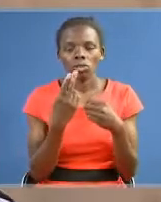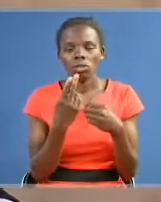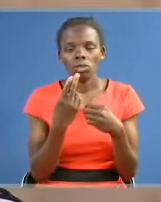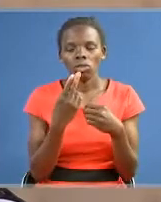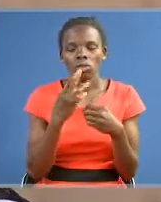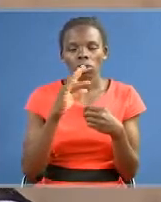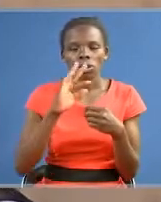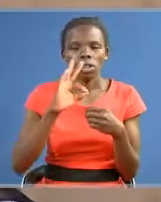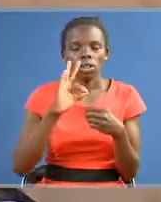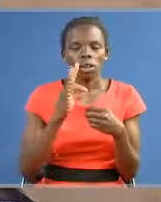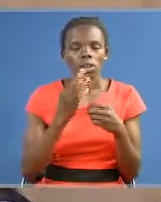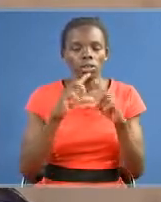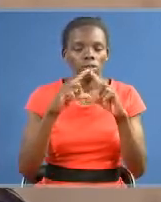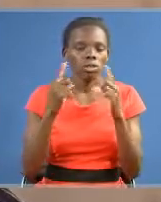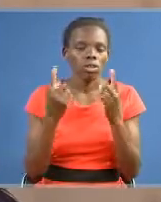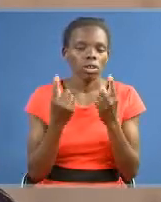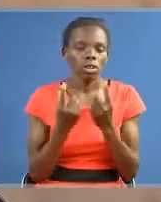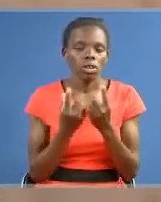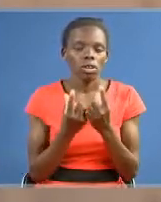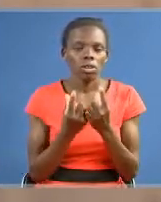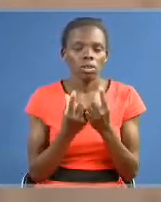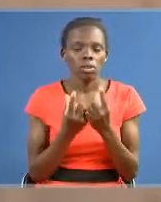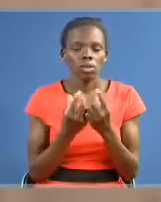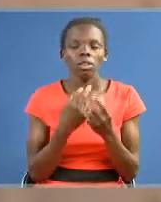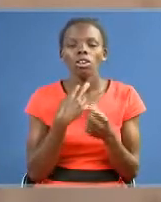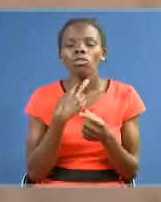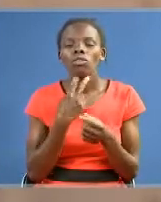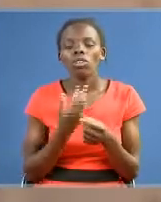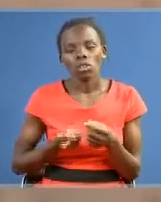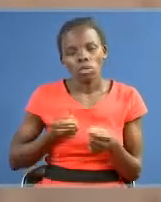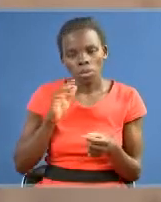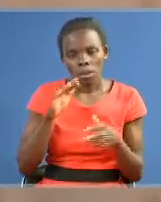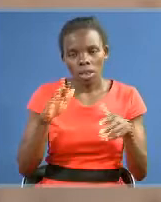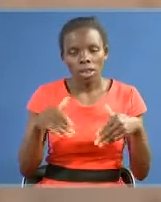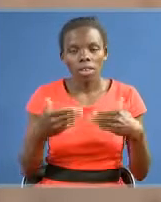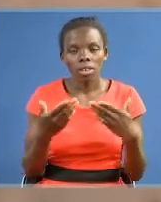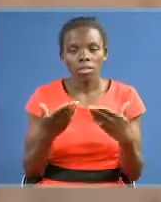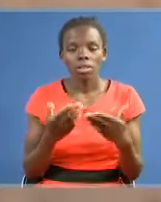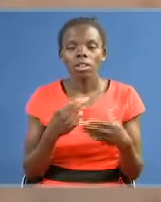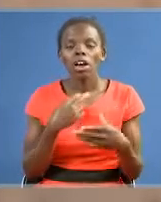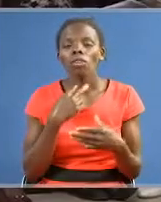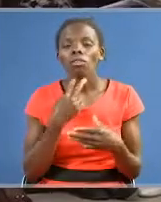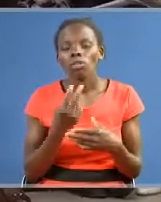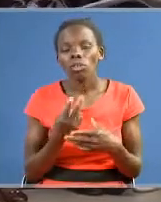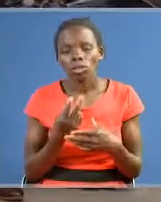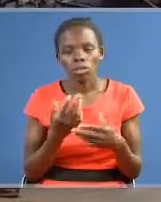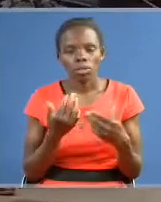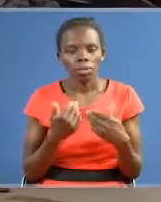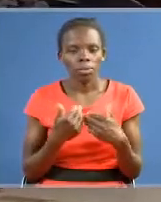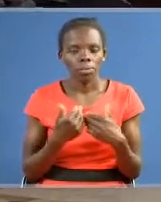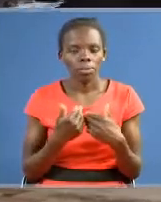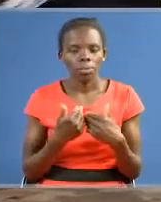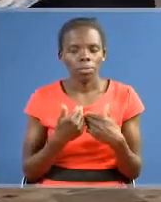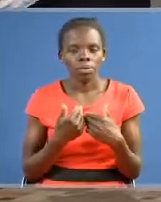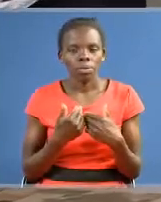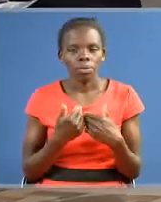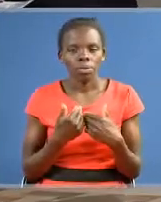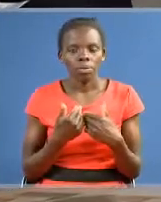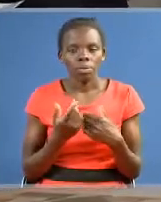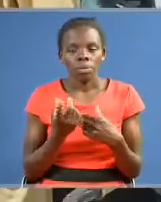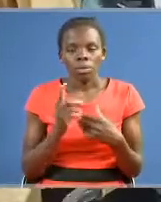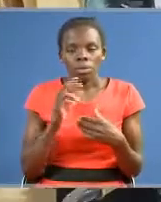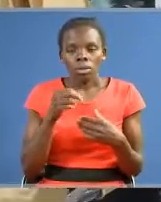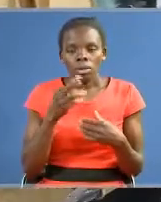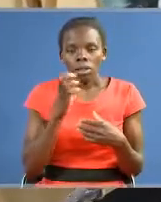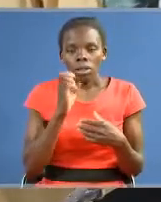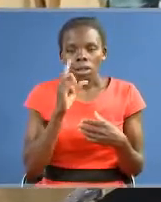rule. So I think amplifying the voice of the woman also gives us a voice together. Judy Mwaniki, mkurugenzi wa shirika la